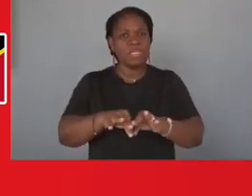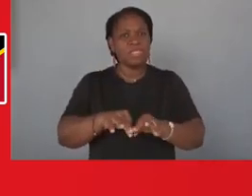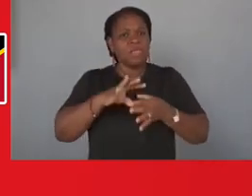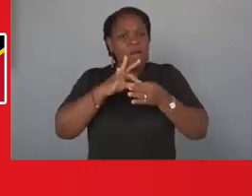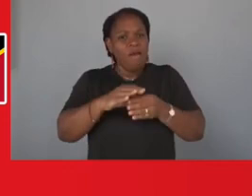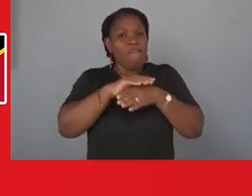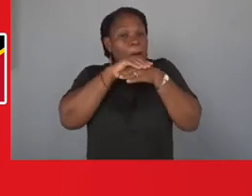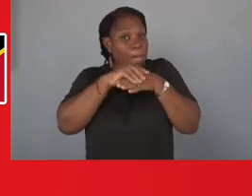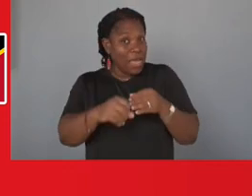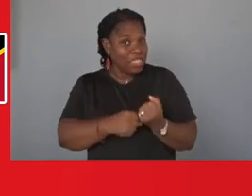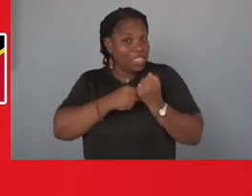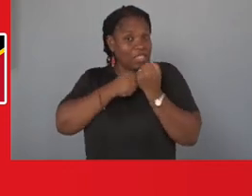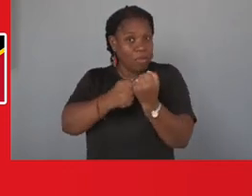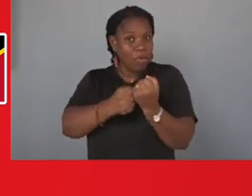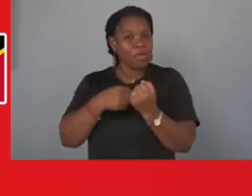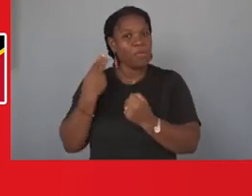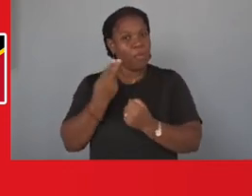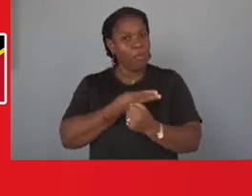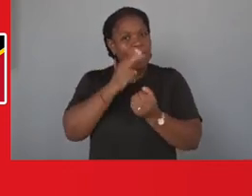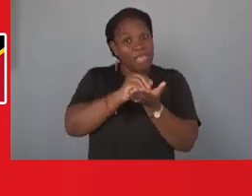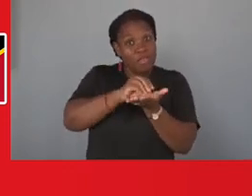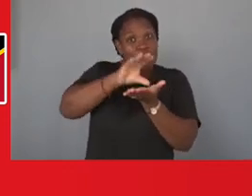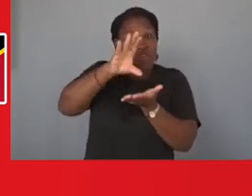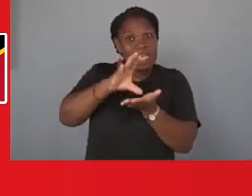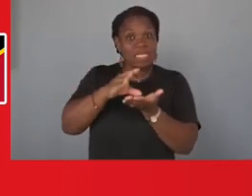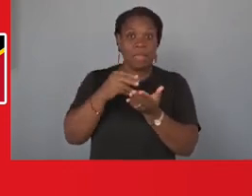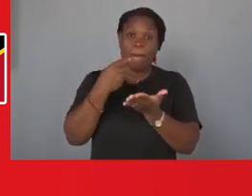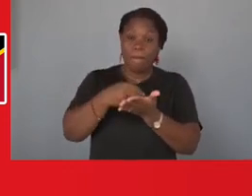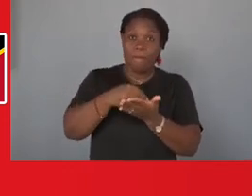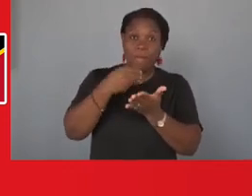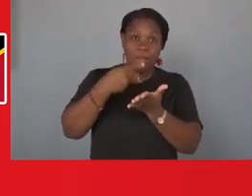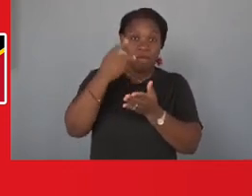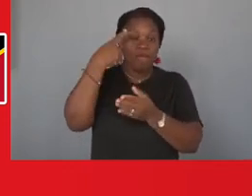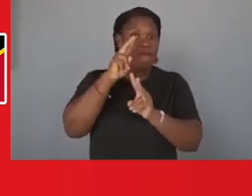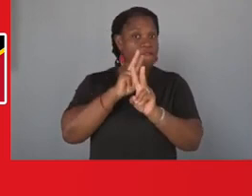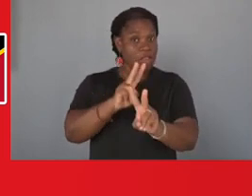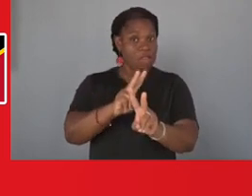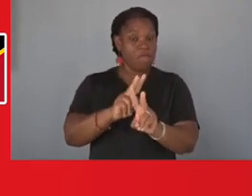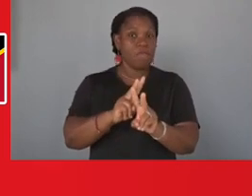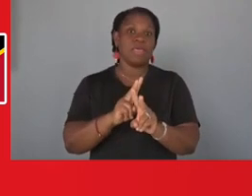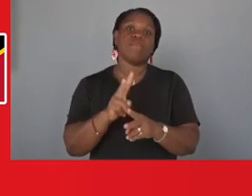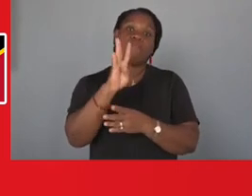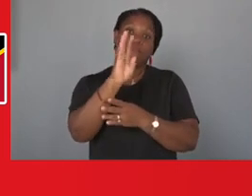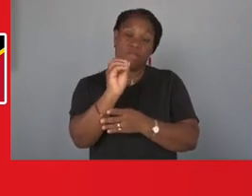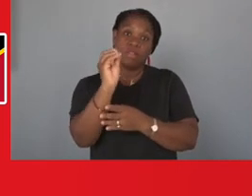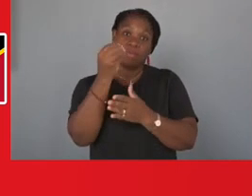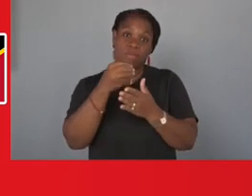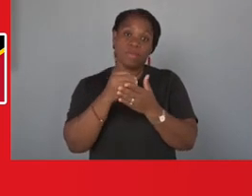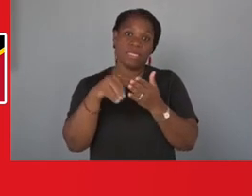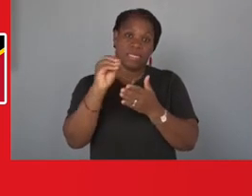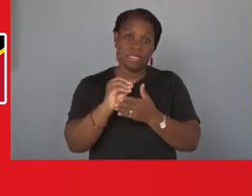support, we are increasing funeral grants by 40%, providing solace to families during